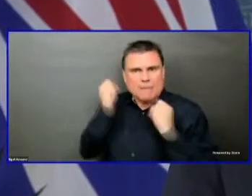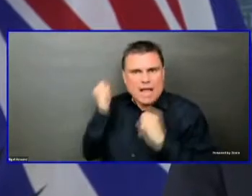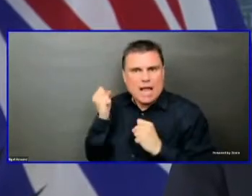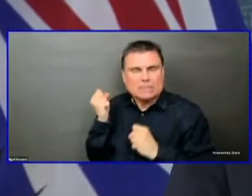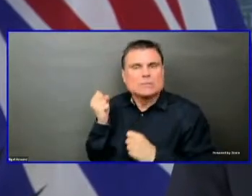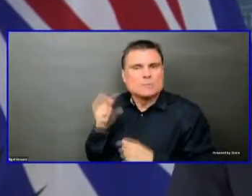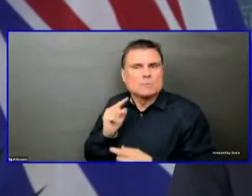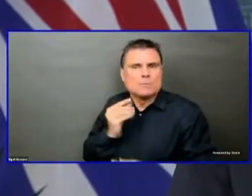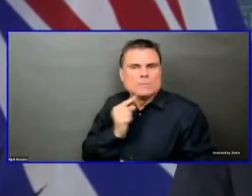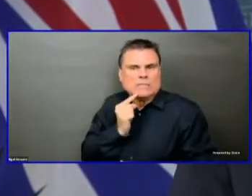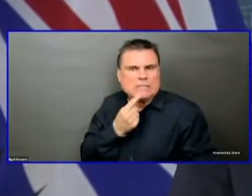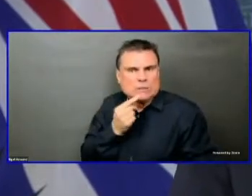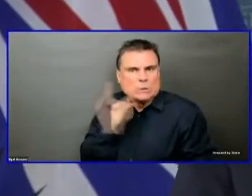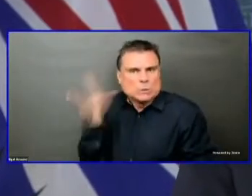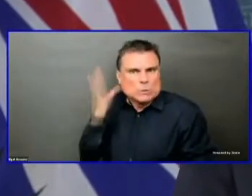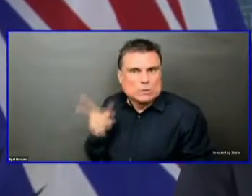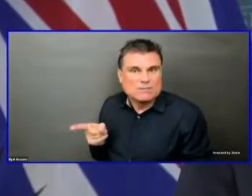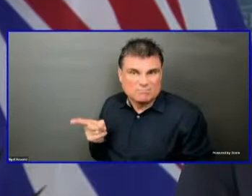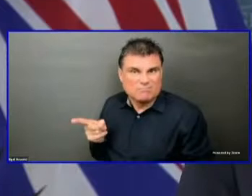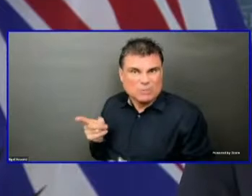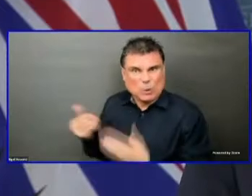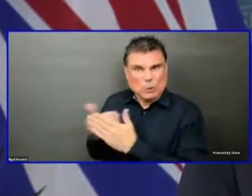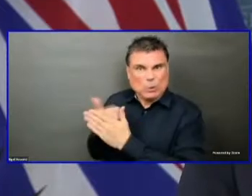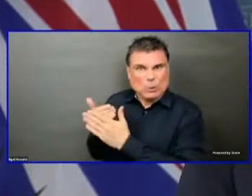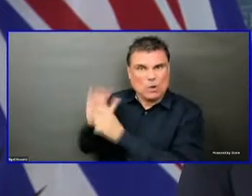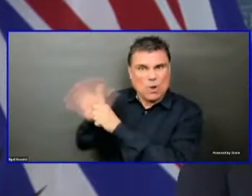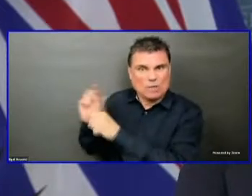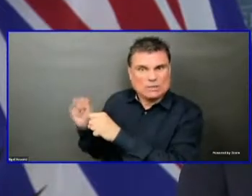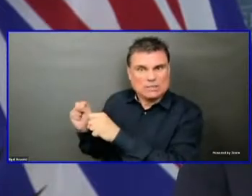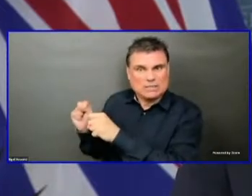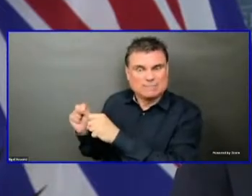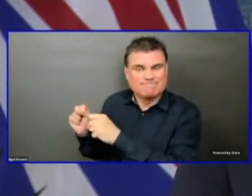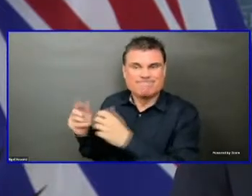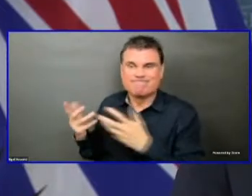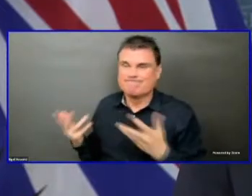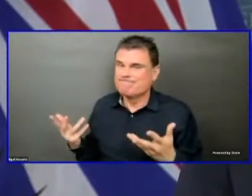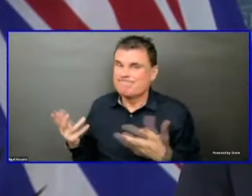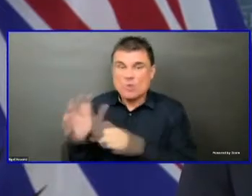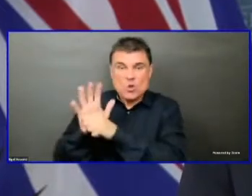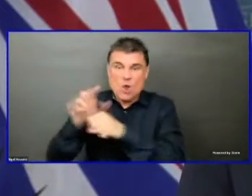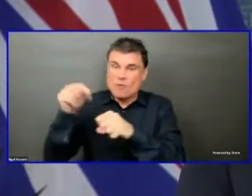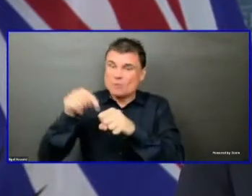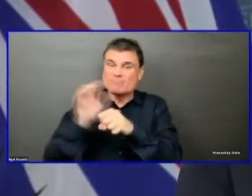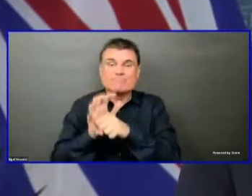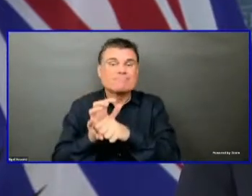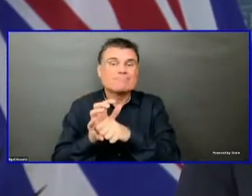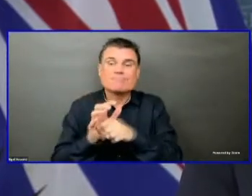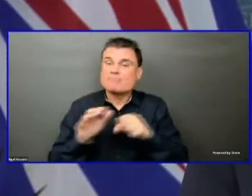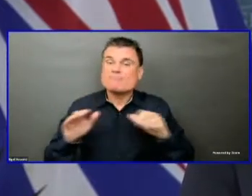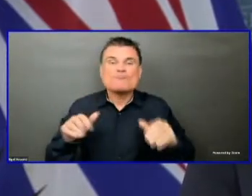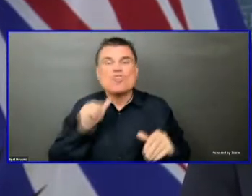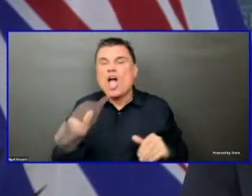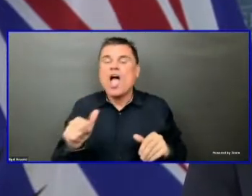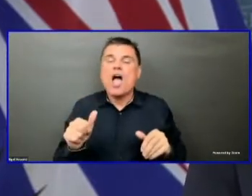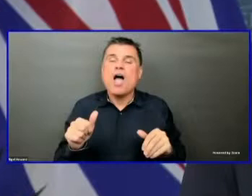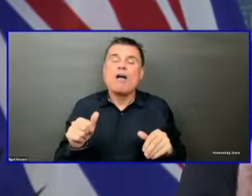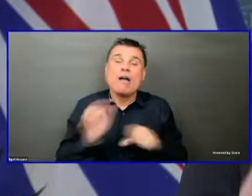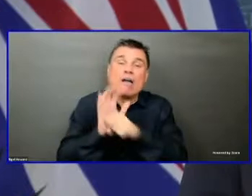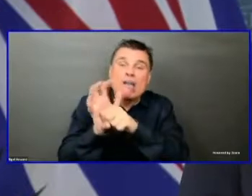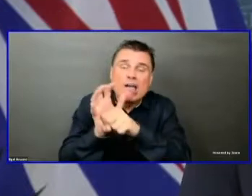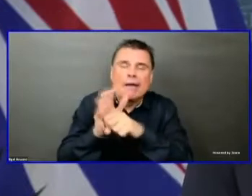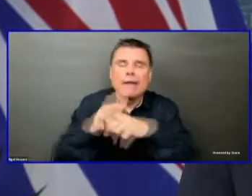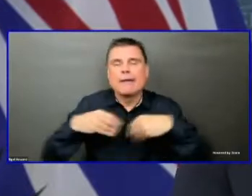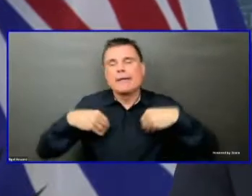COVID-19 is not giving up, and so neither can we. The message from today is clear. hold steady in our efforts to stop the spread,